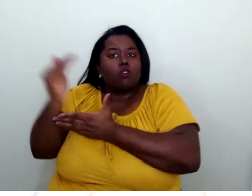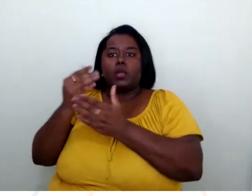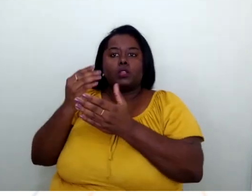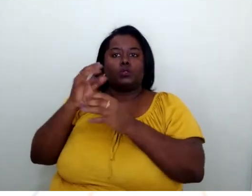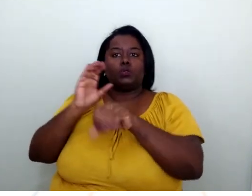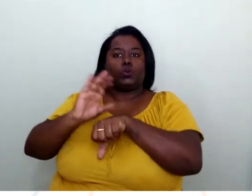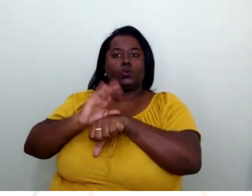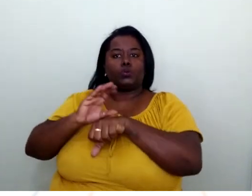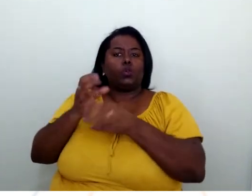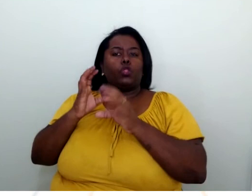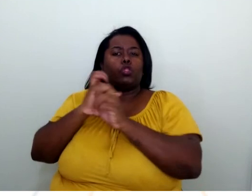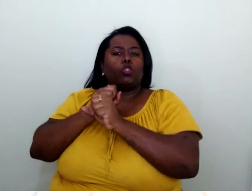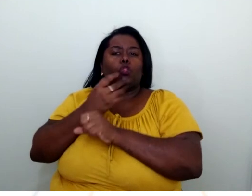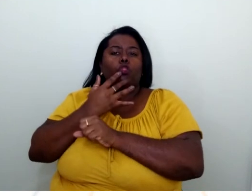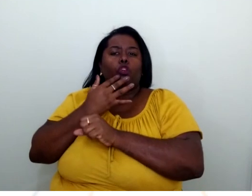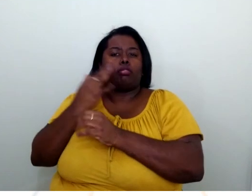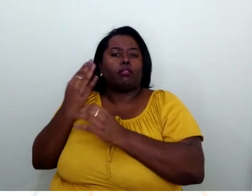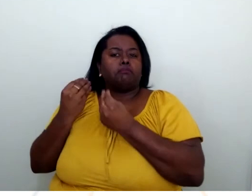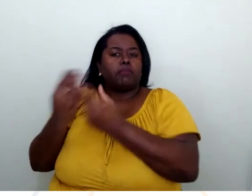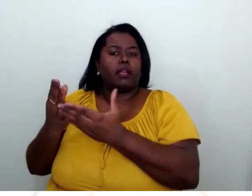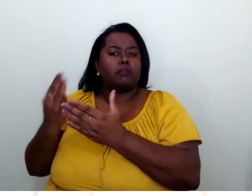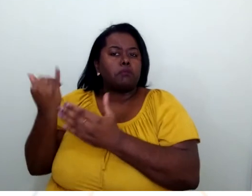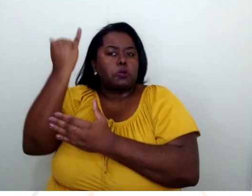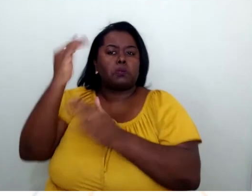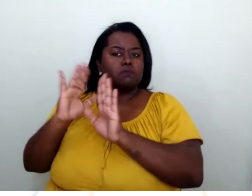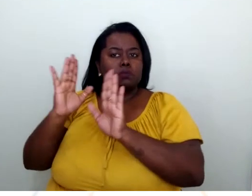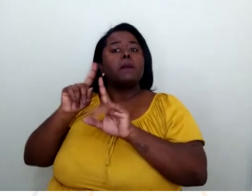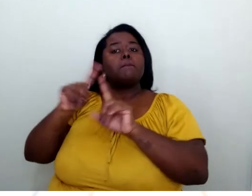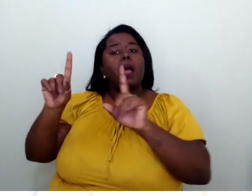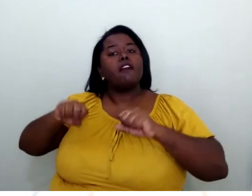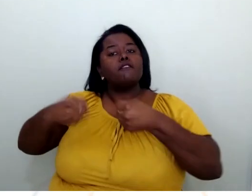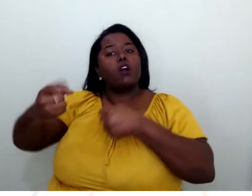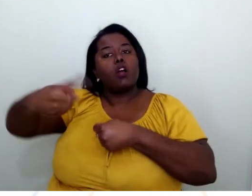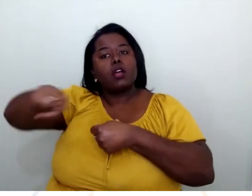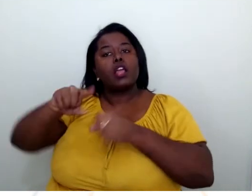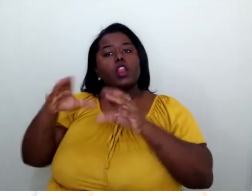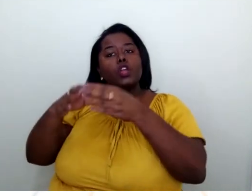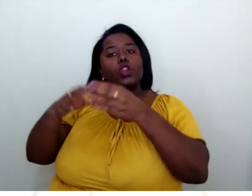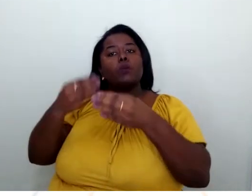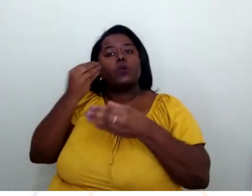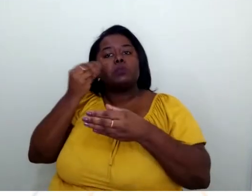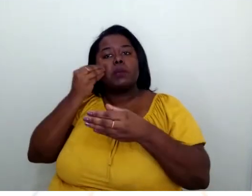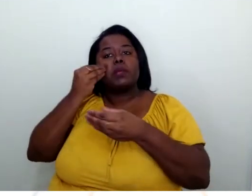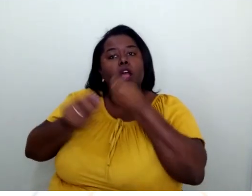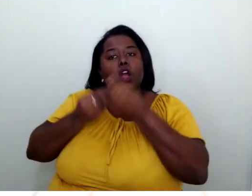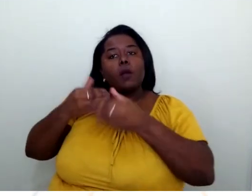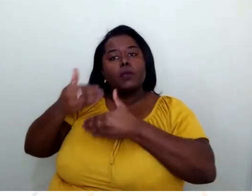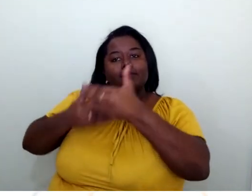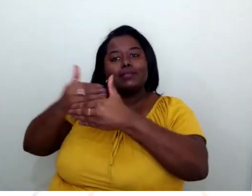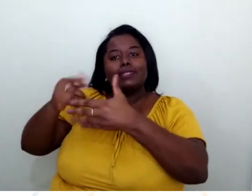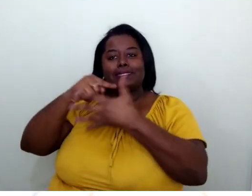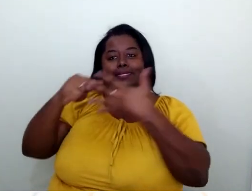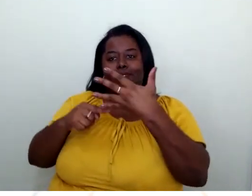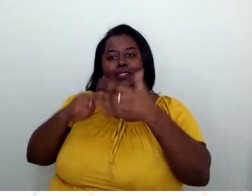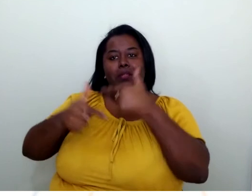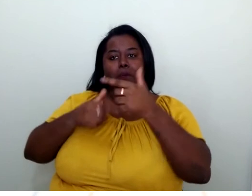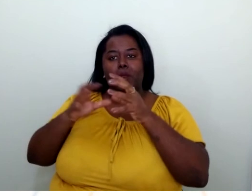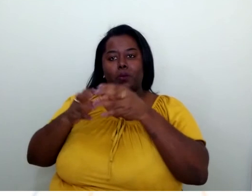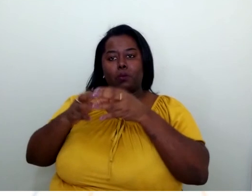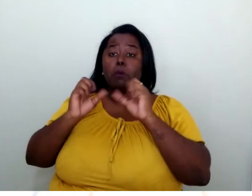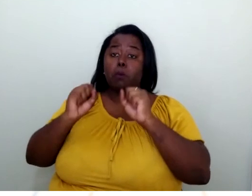and scaffolding activities that support shared metacognition, one activity leading to another and another, so that students can take